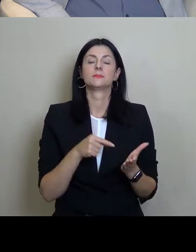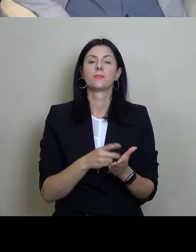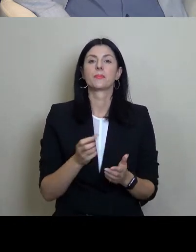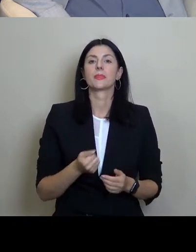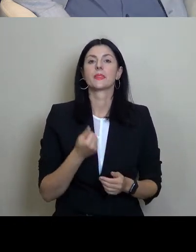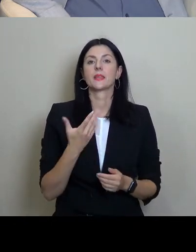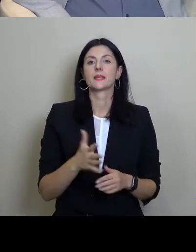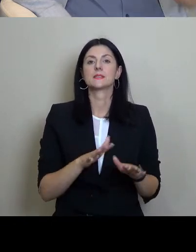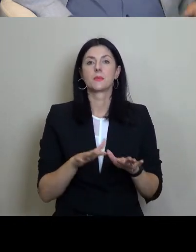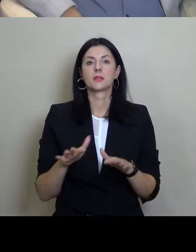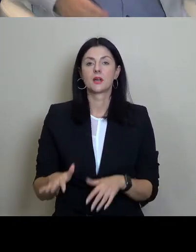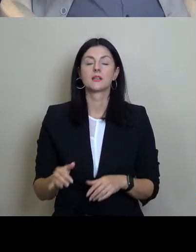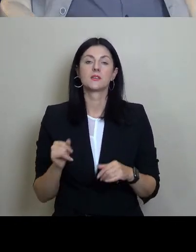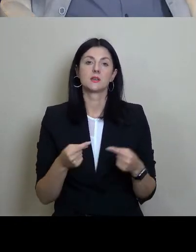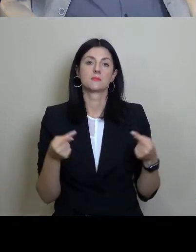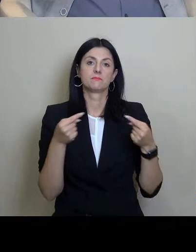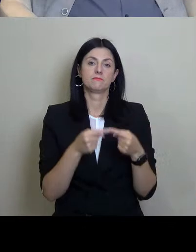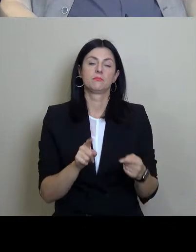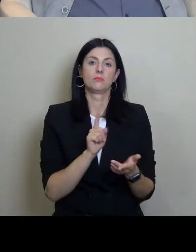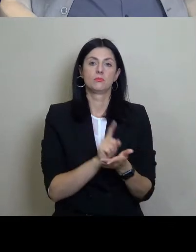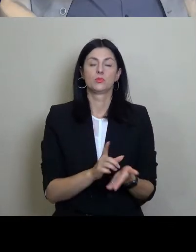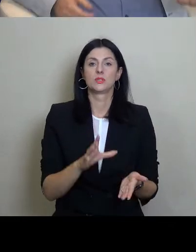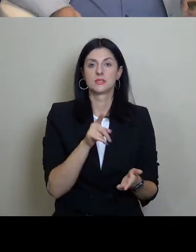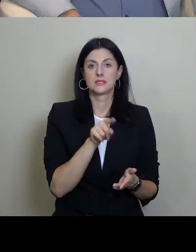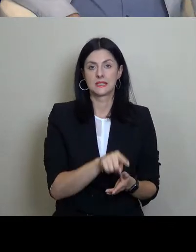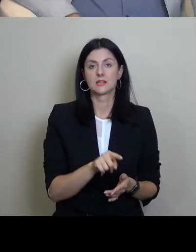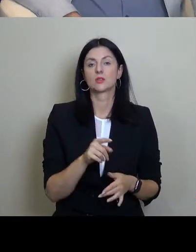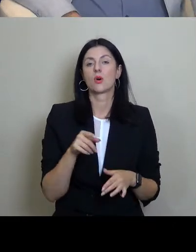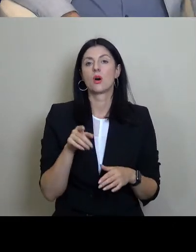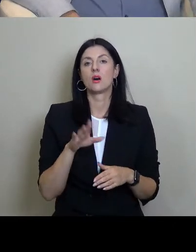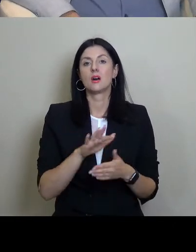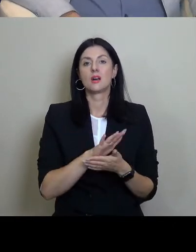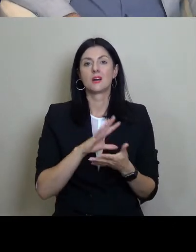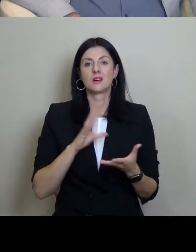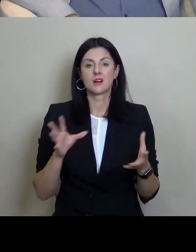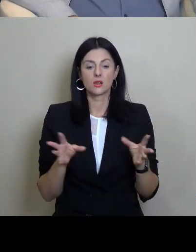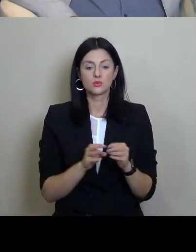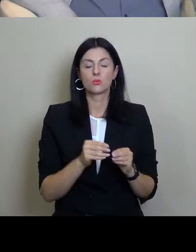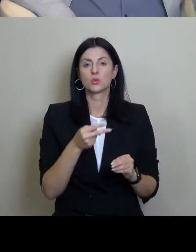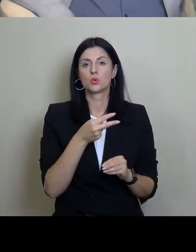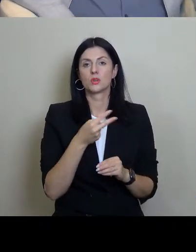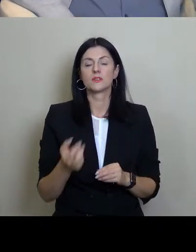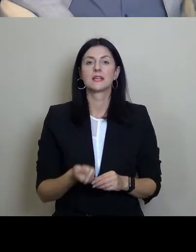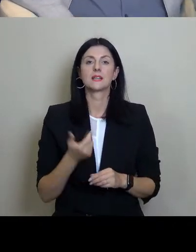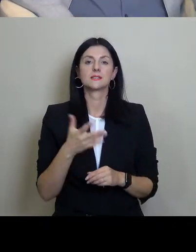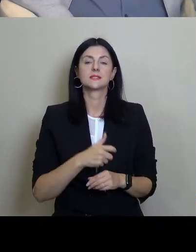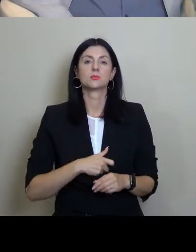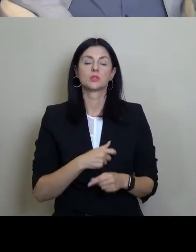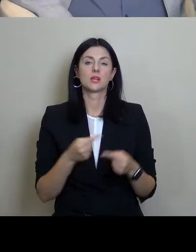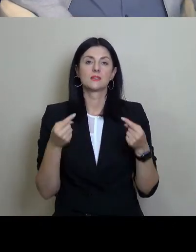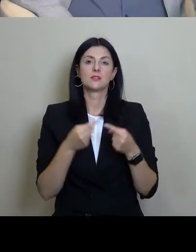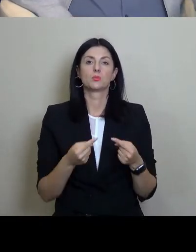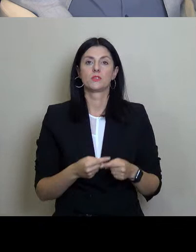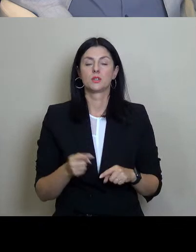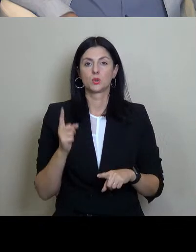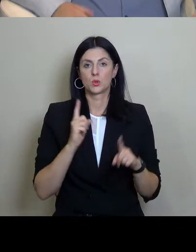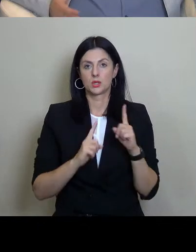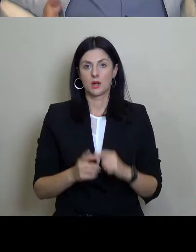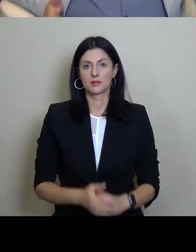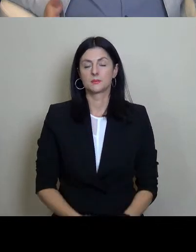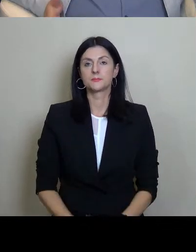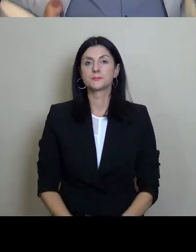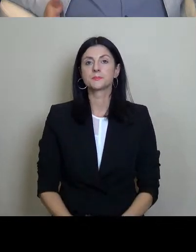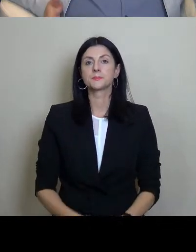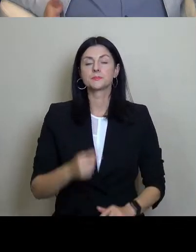divided by the number of mandates and defined that it should be this many. The most important thing that it